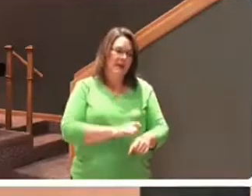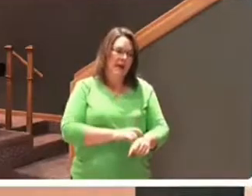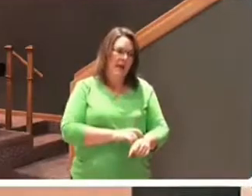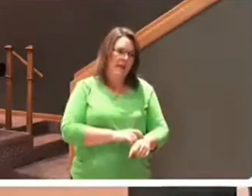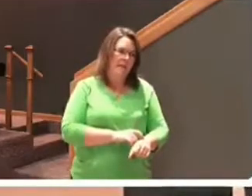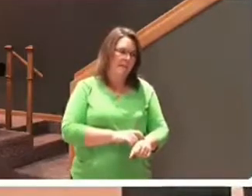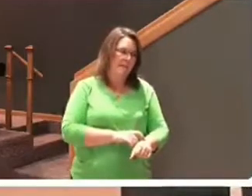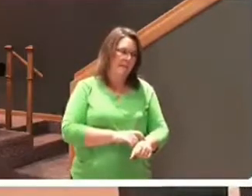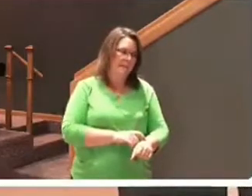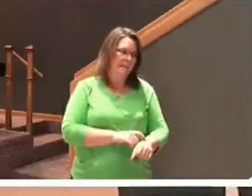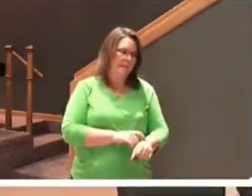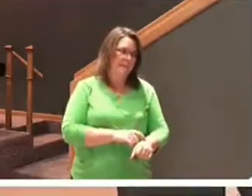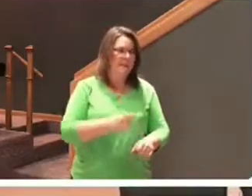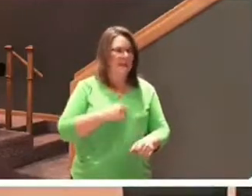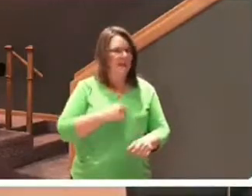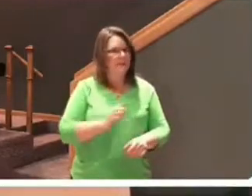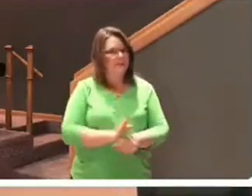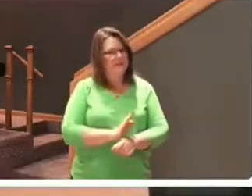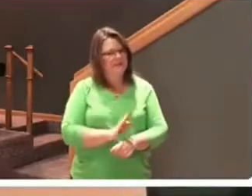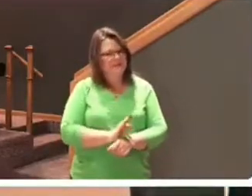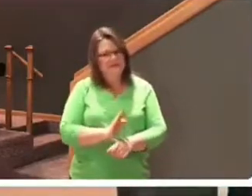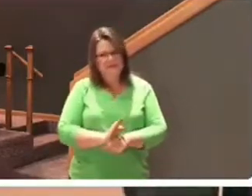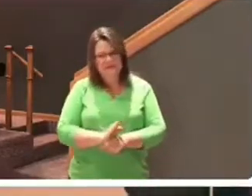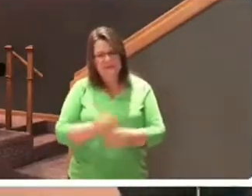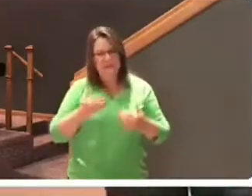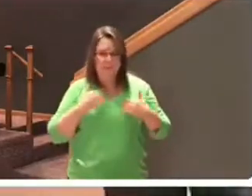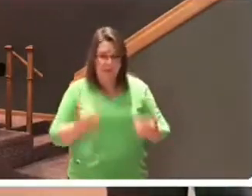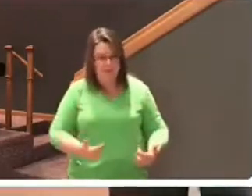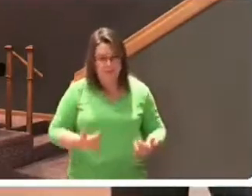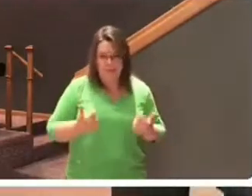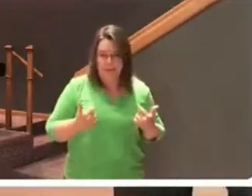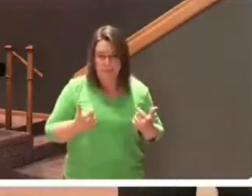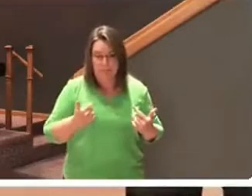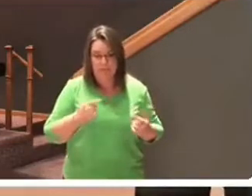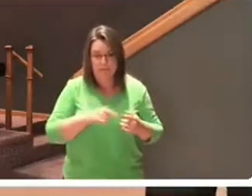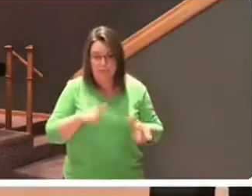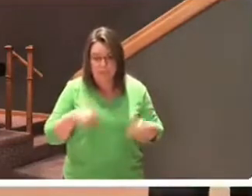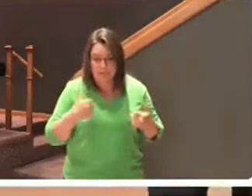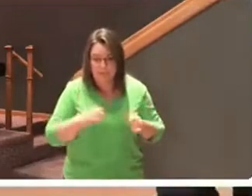time? I'm kind of busy. I've got my life to live.